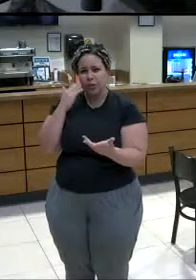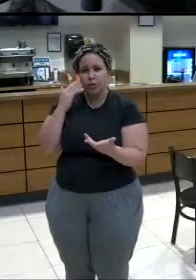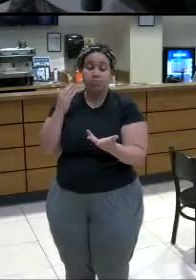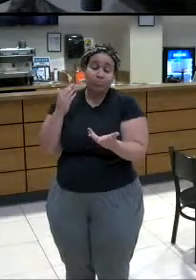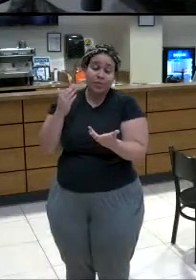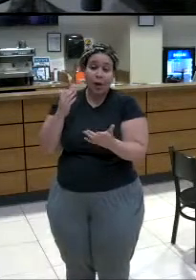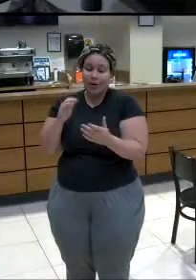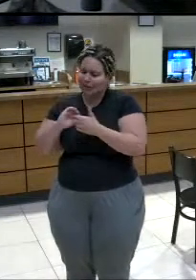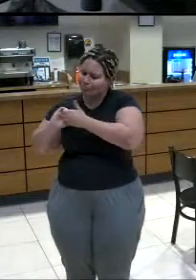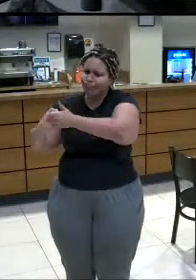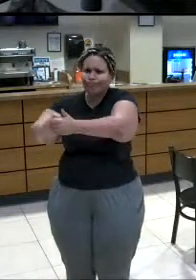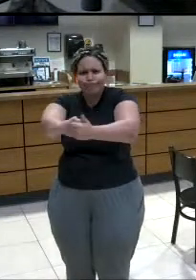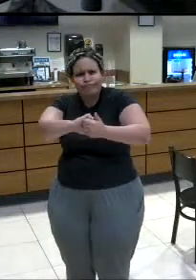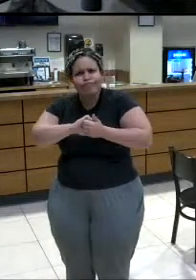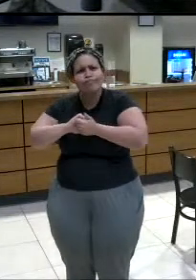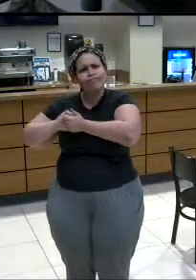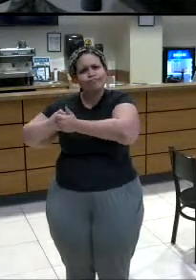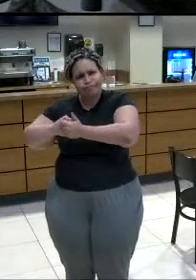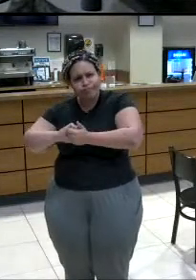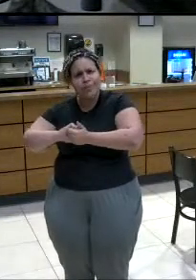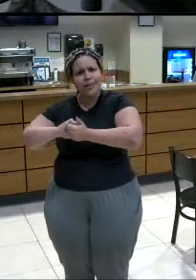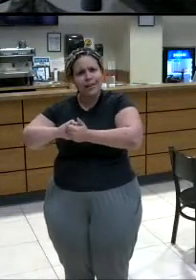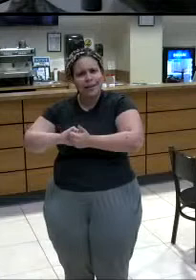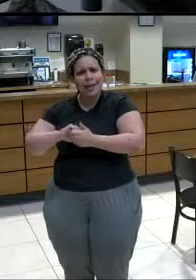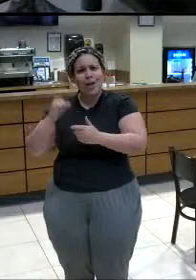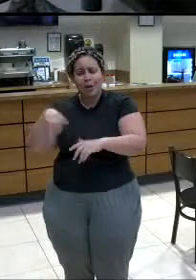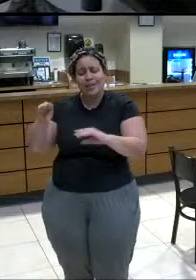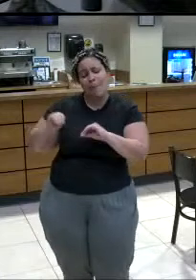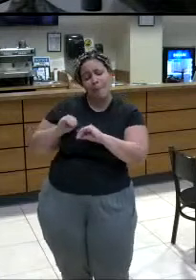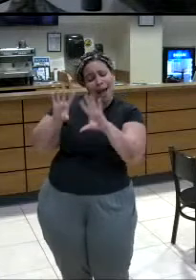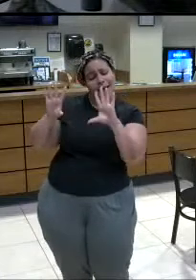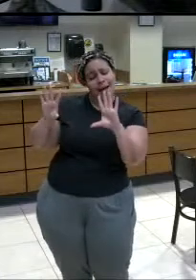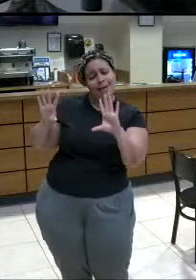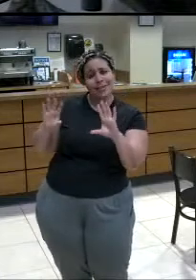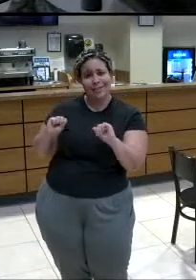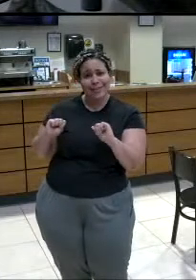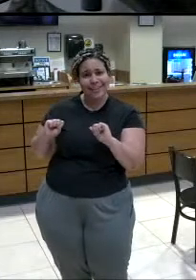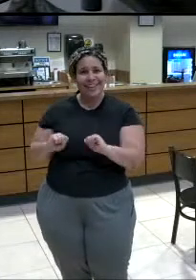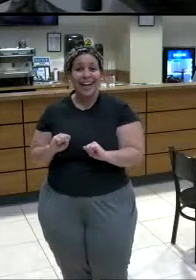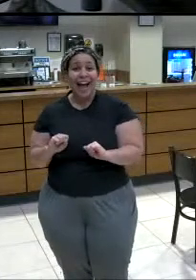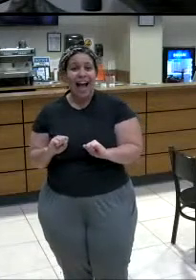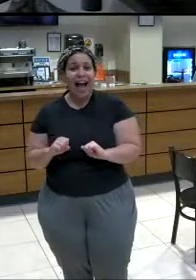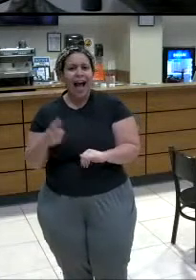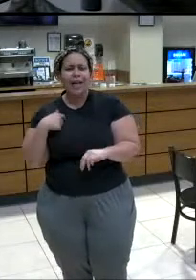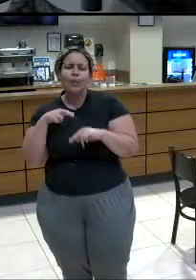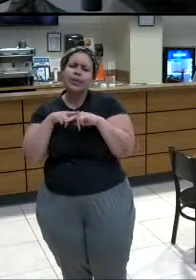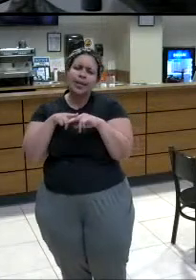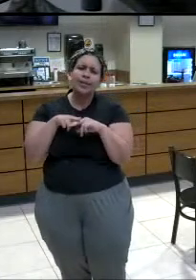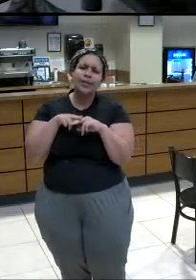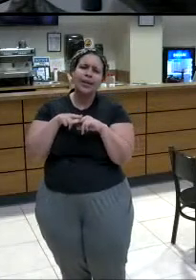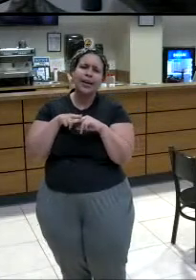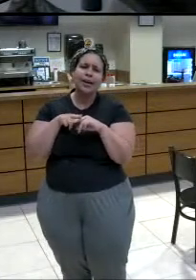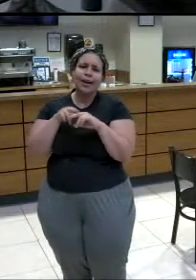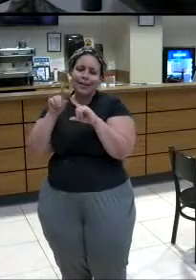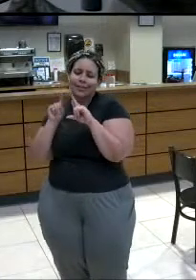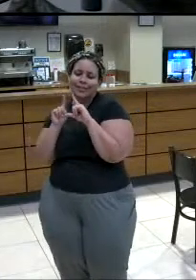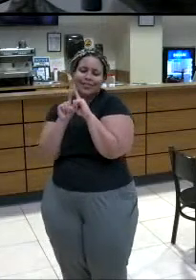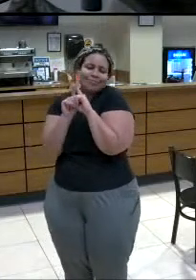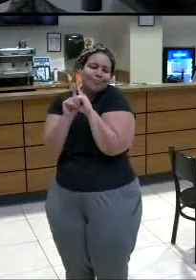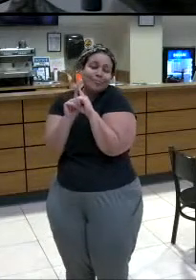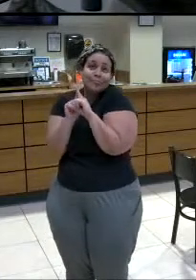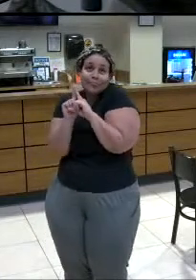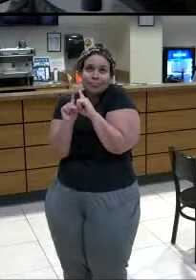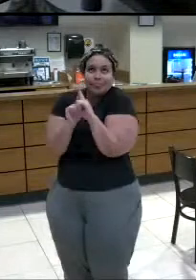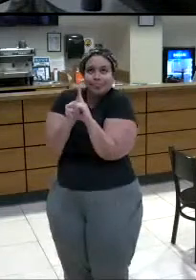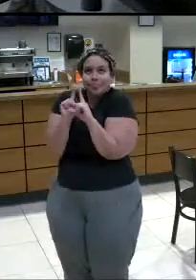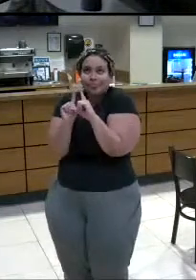So I don't know. I just really want to point out y'all got some magic, and I just want to sit over there and like be real close and rub shoulders